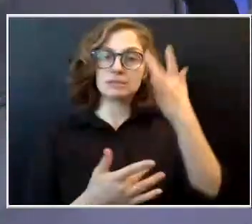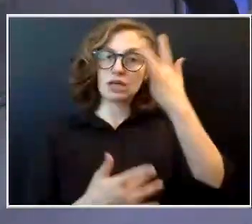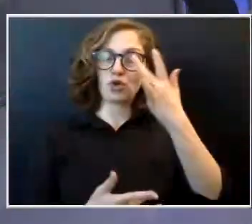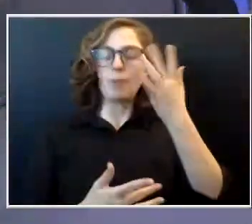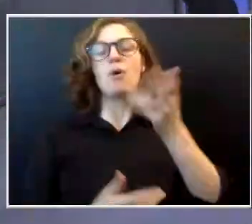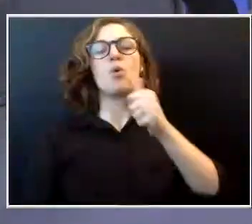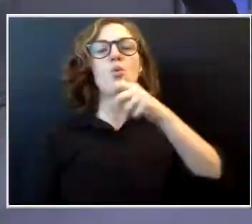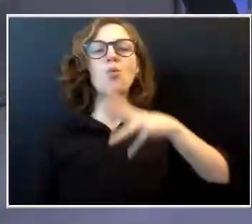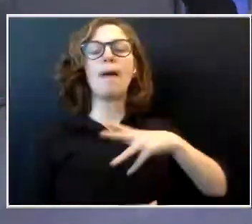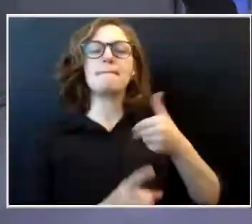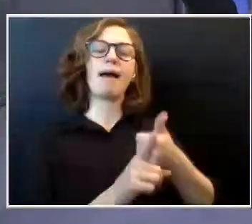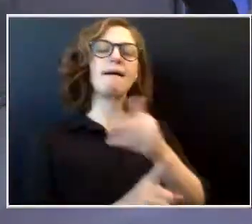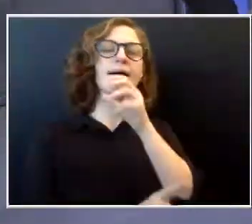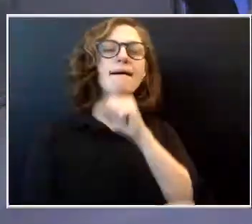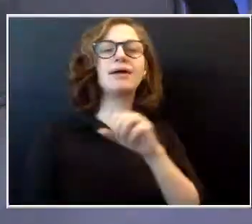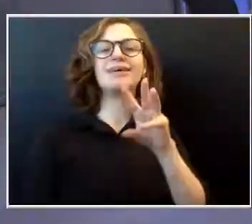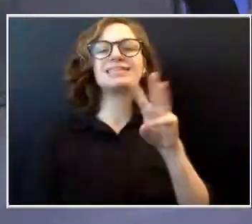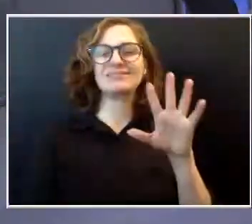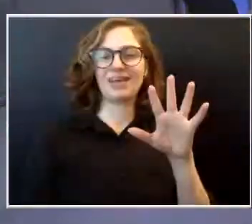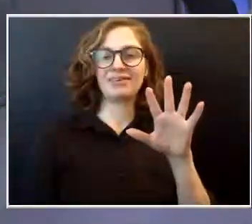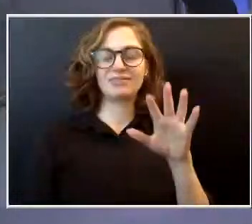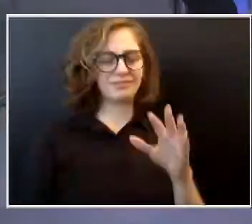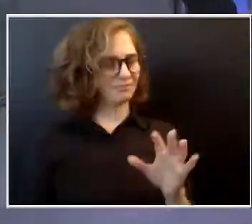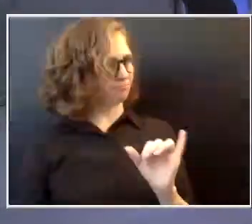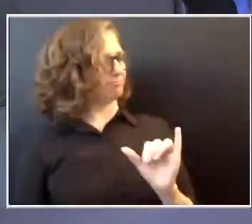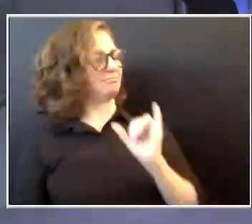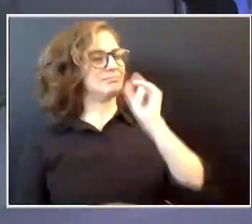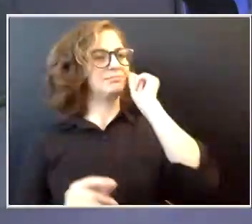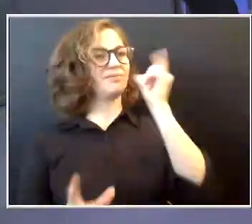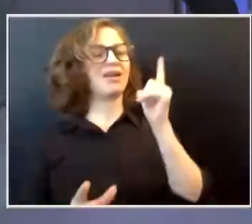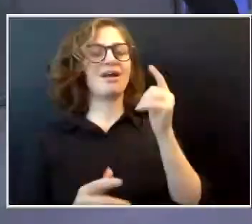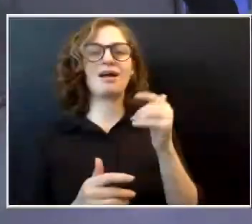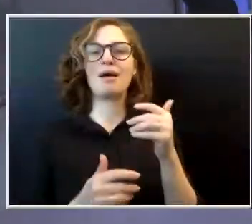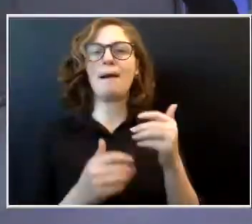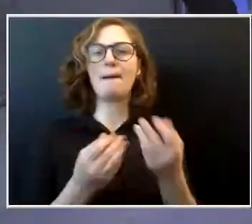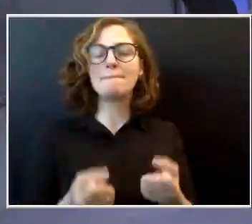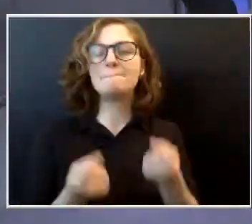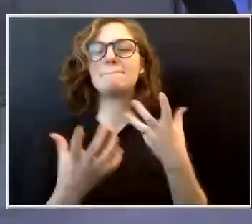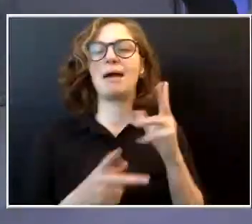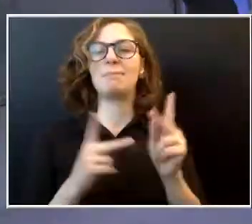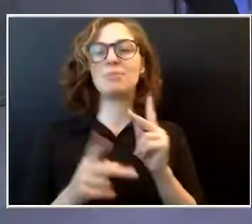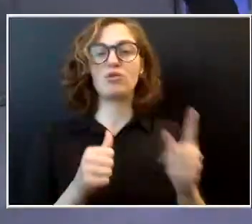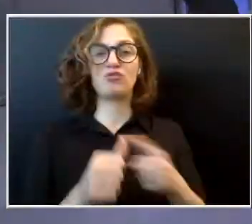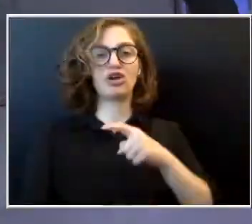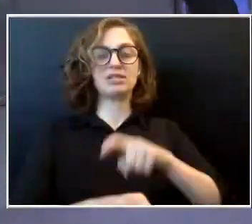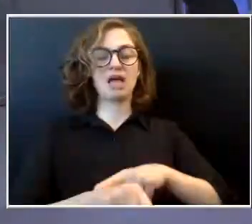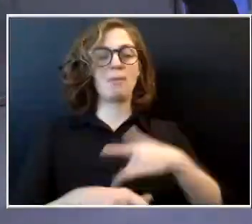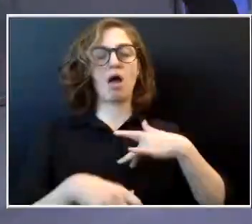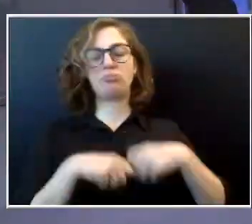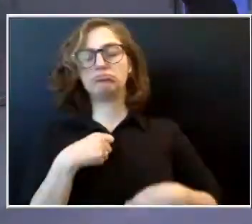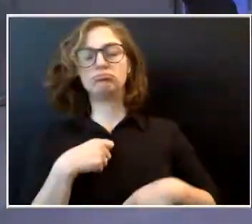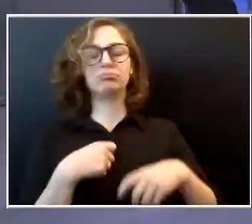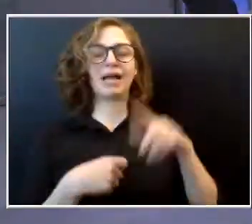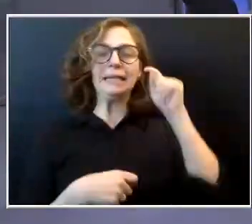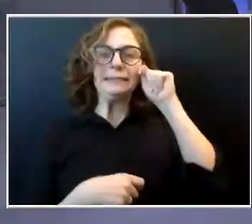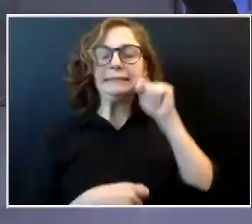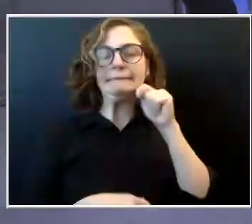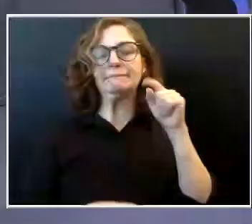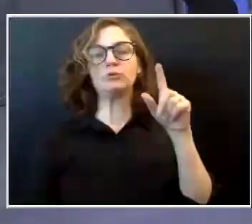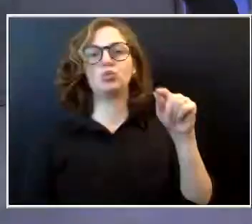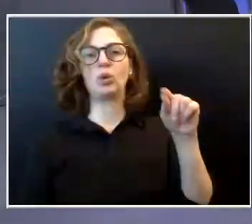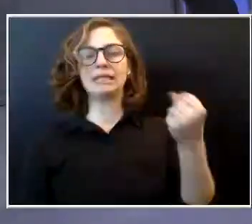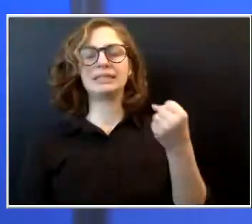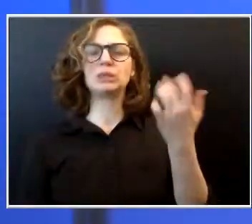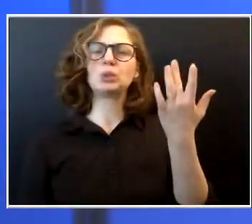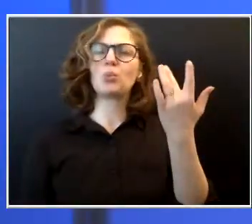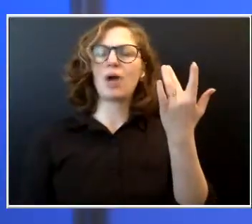heart syndrome, many people experience their first heartbreak when they're teens or in their 20s. Why are women who are in their 60s more vulnerable to this? Yeah, that's a